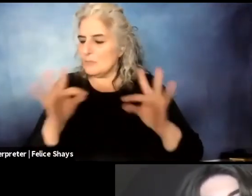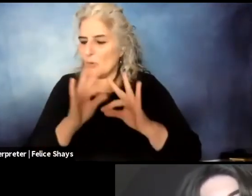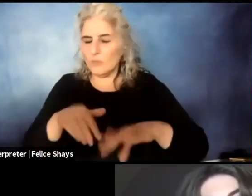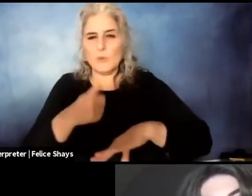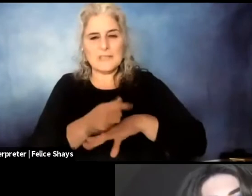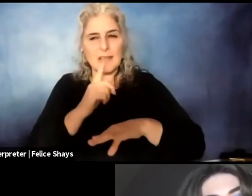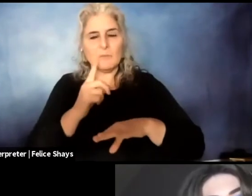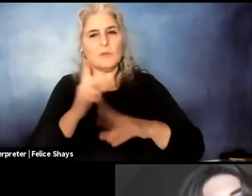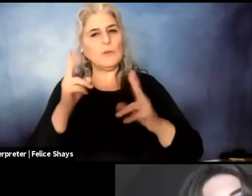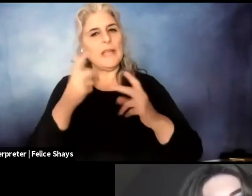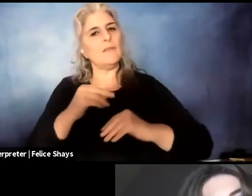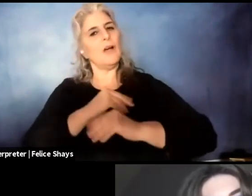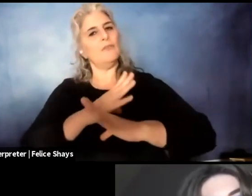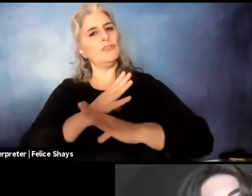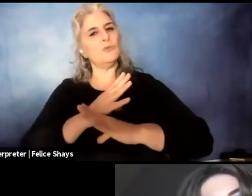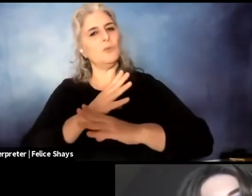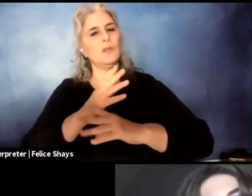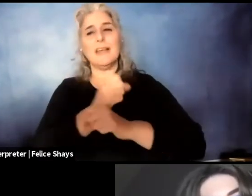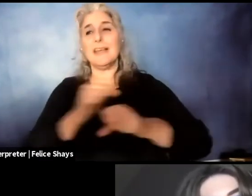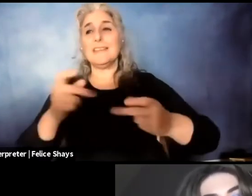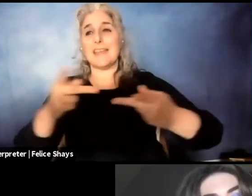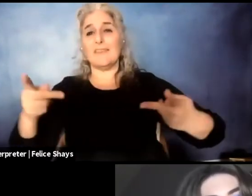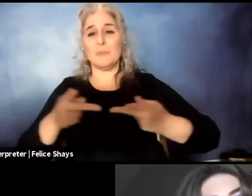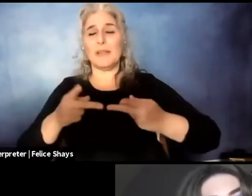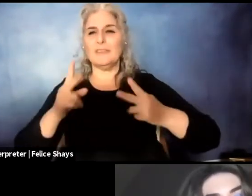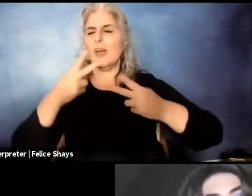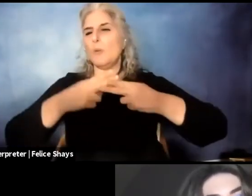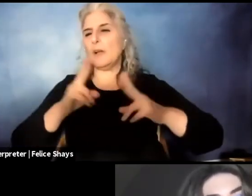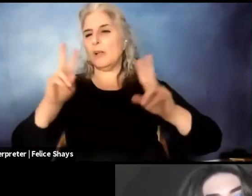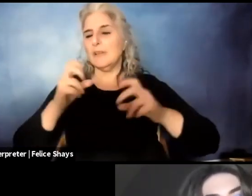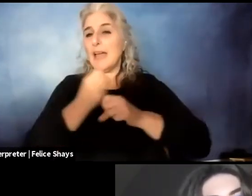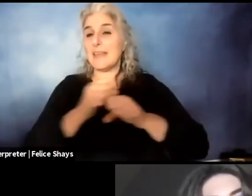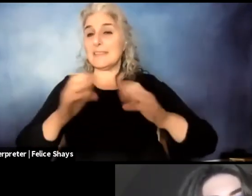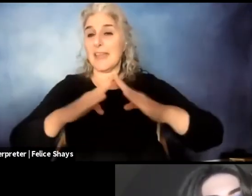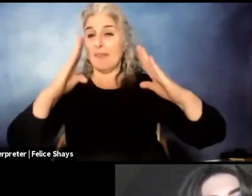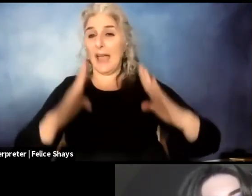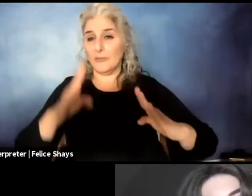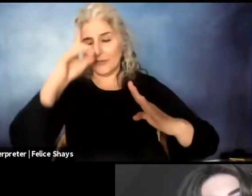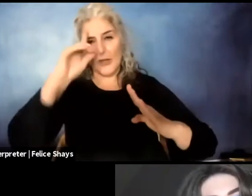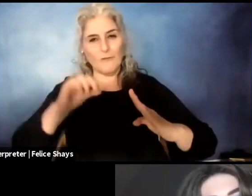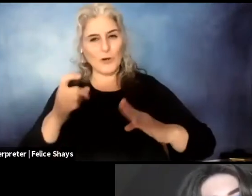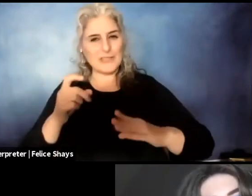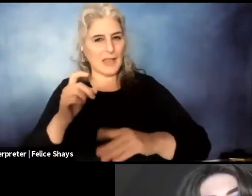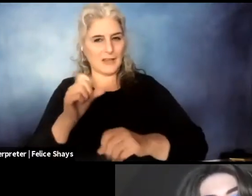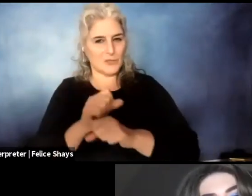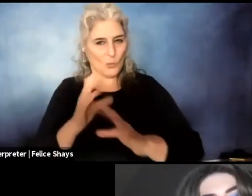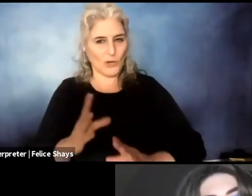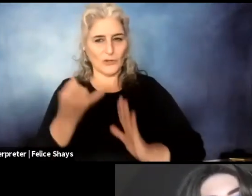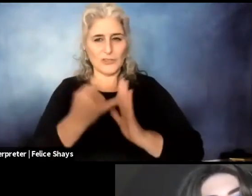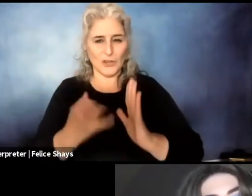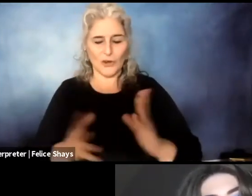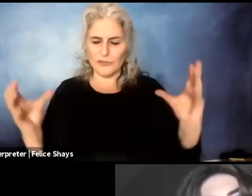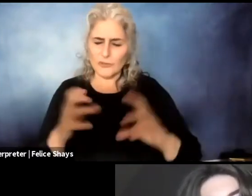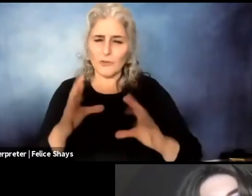space or what we call a safe house for sex workers and artists to come together in community so that we can support each